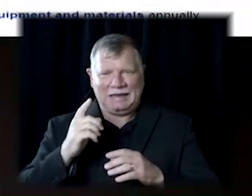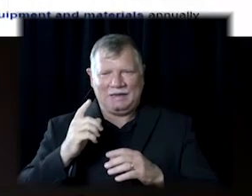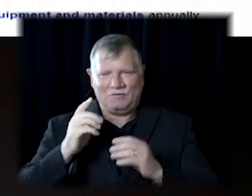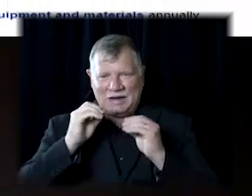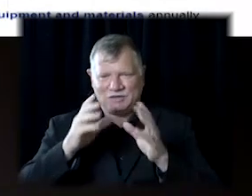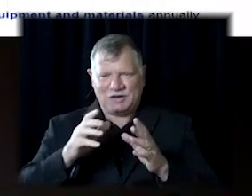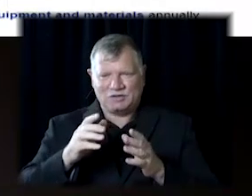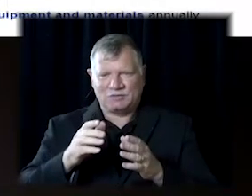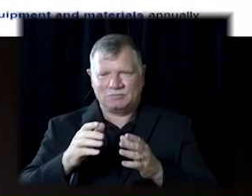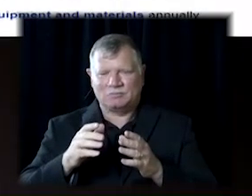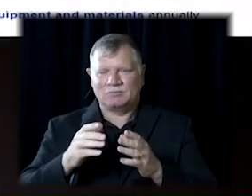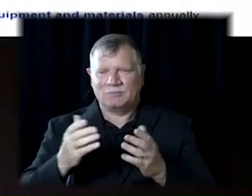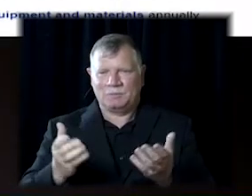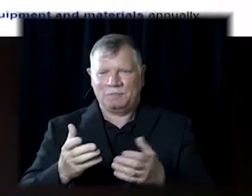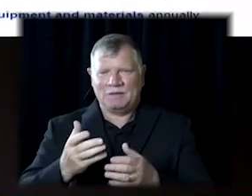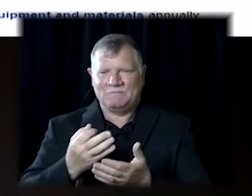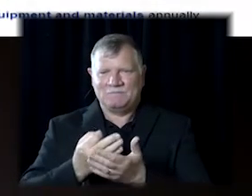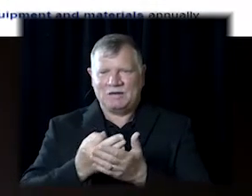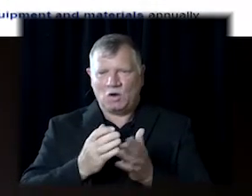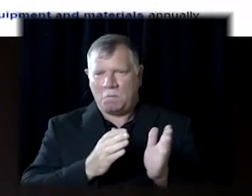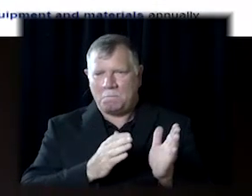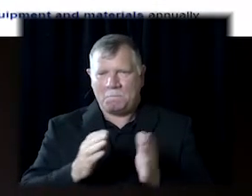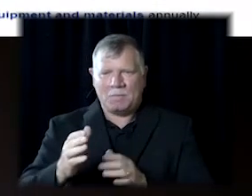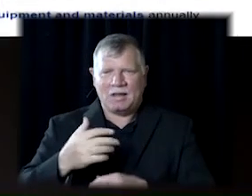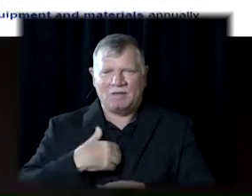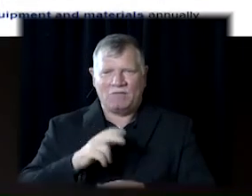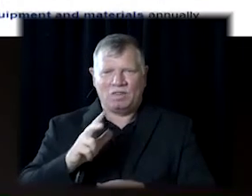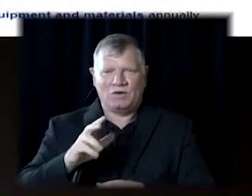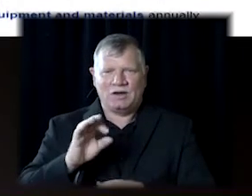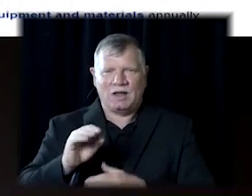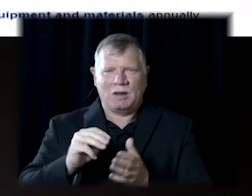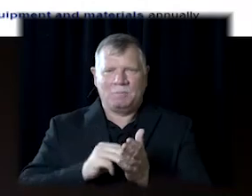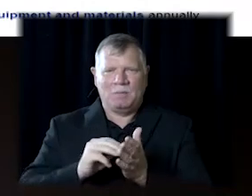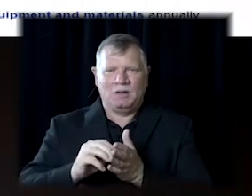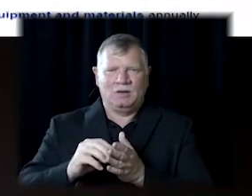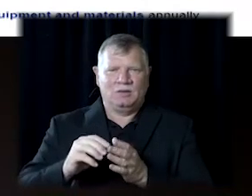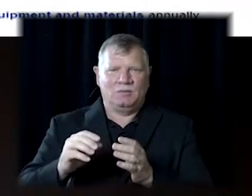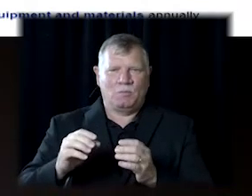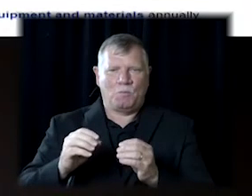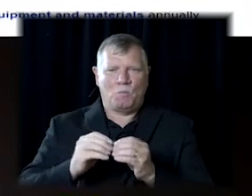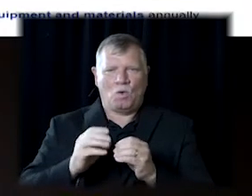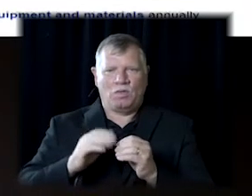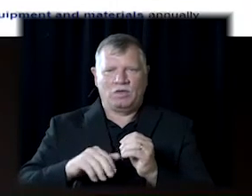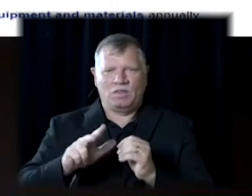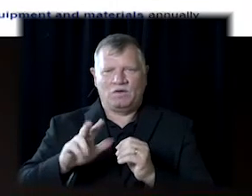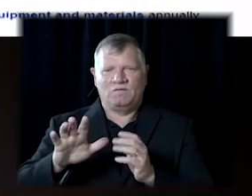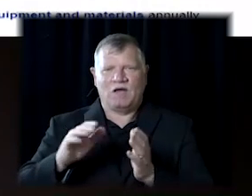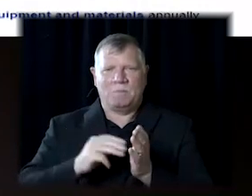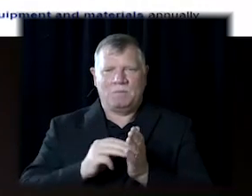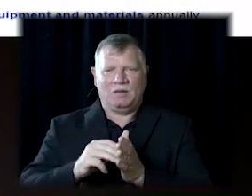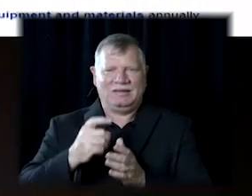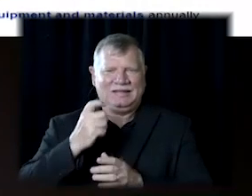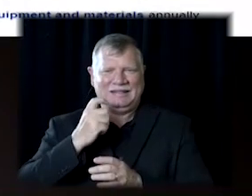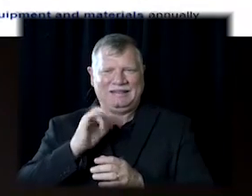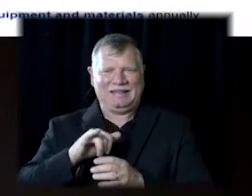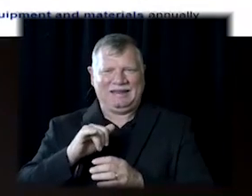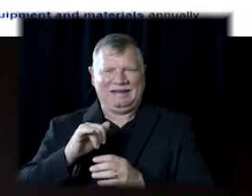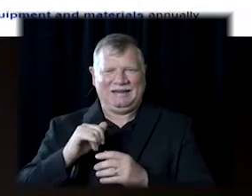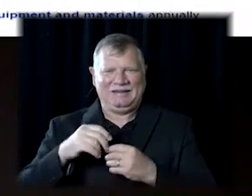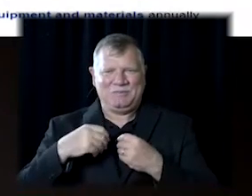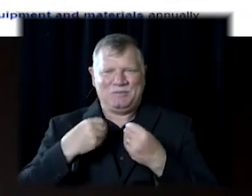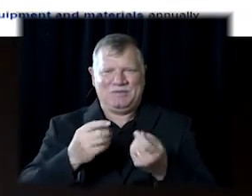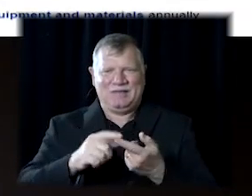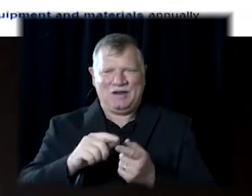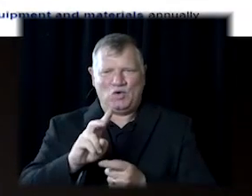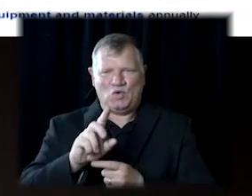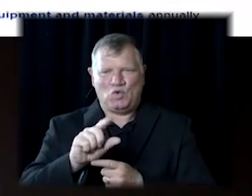island, the plan provides an additional $39 million beyond the $35 million committed in fiscal year